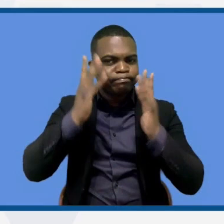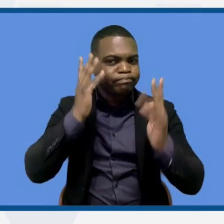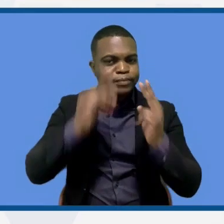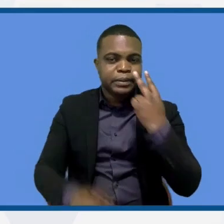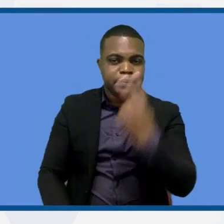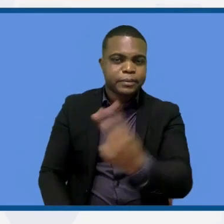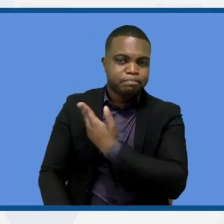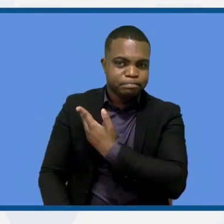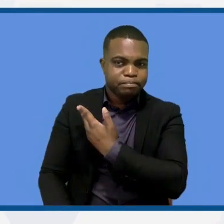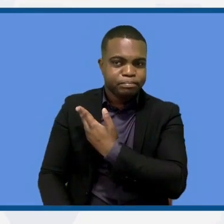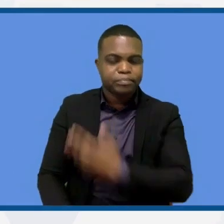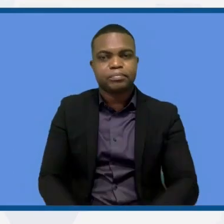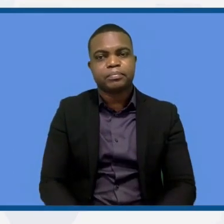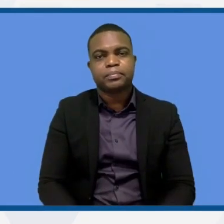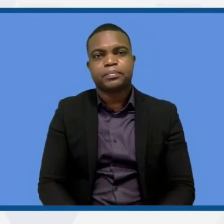it from me. Thank you.